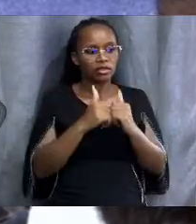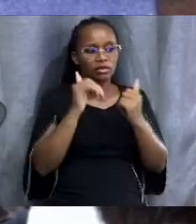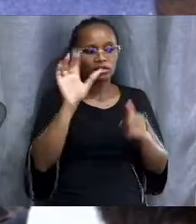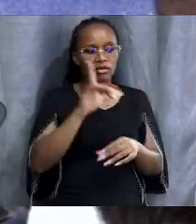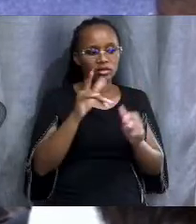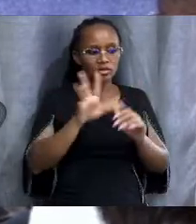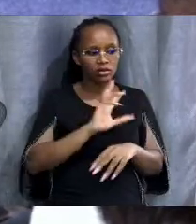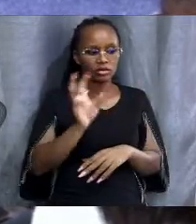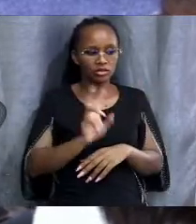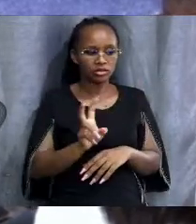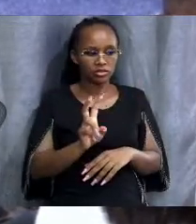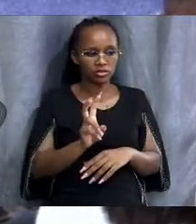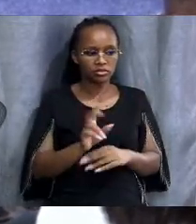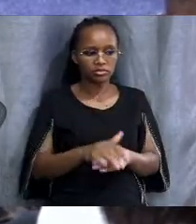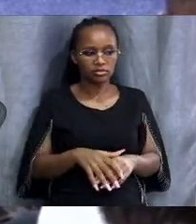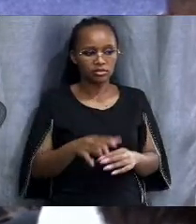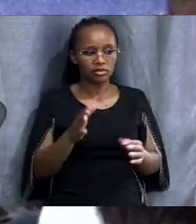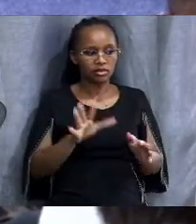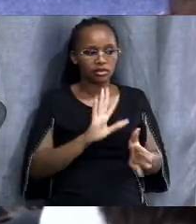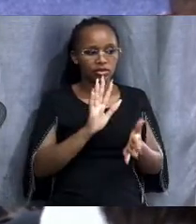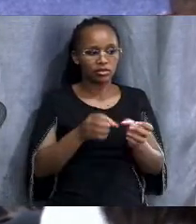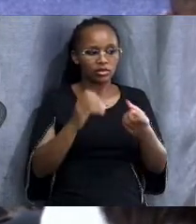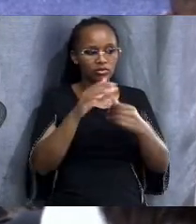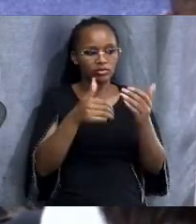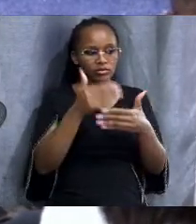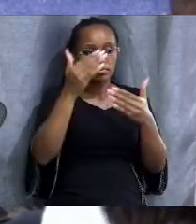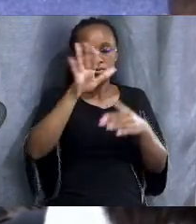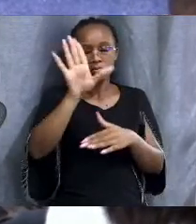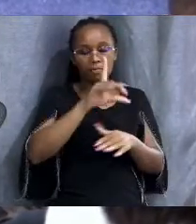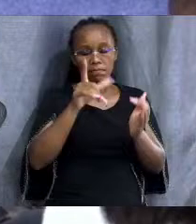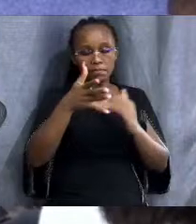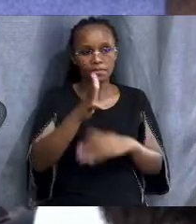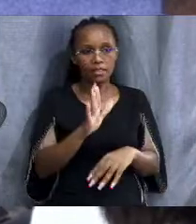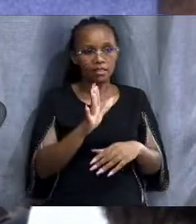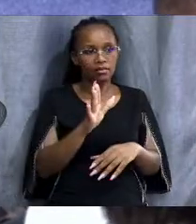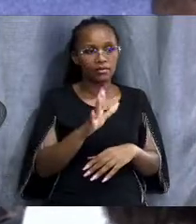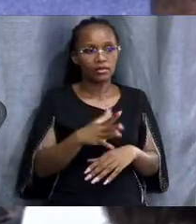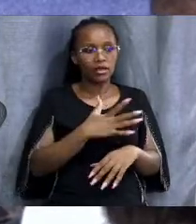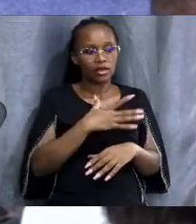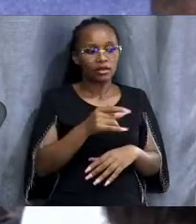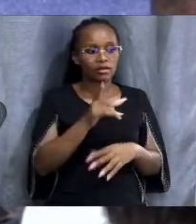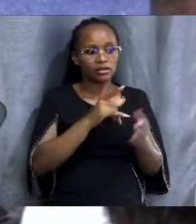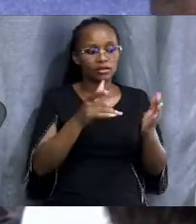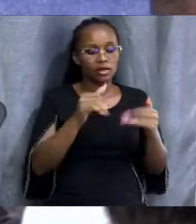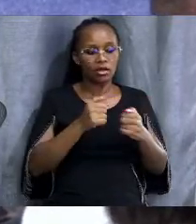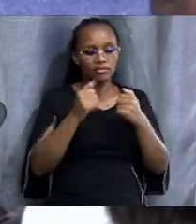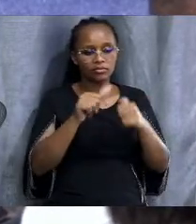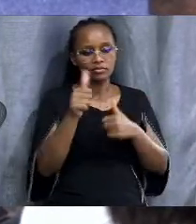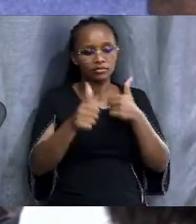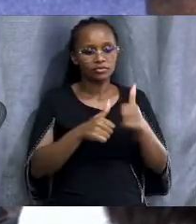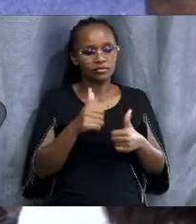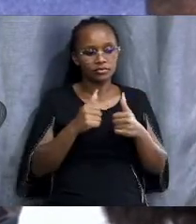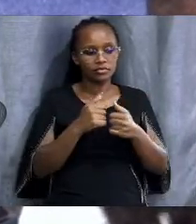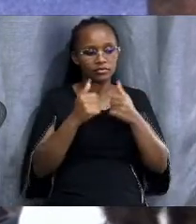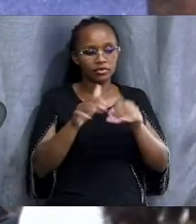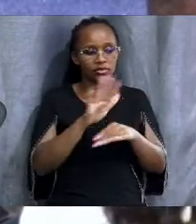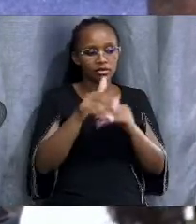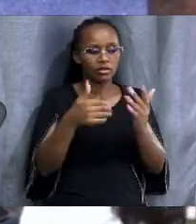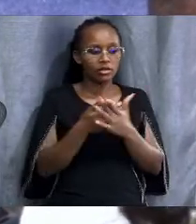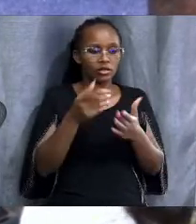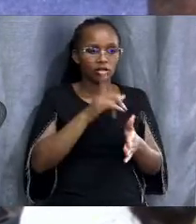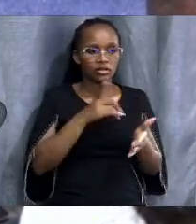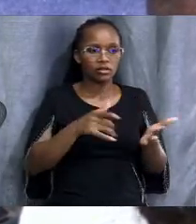owe ukeonaga. Ni dreda kumanea na guwako ine guwaku gai. Na todu gotire hinya oge okerete hinya waku. Da